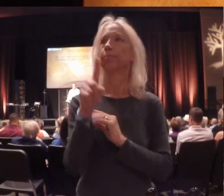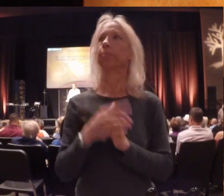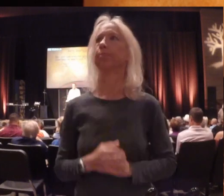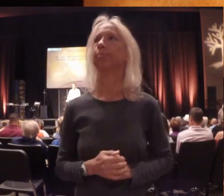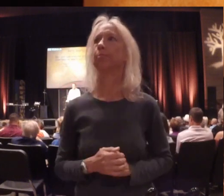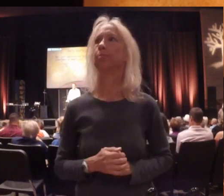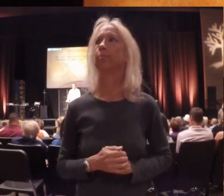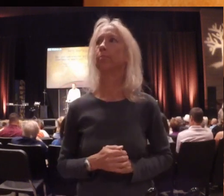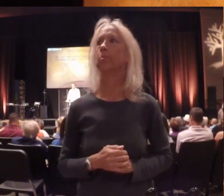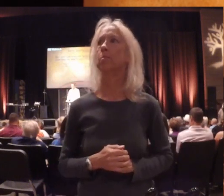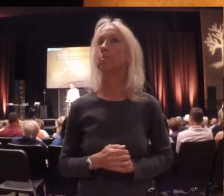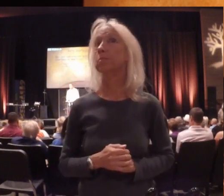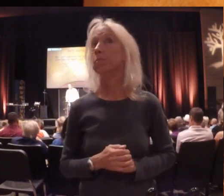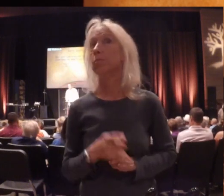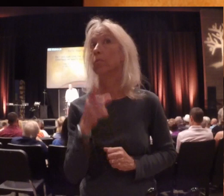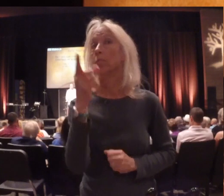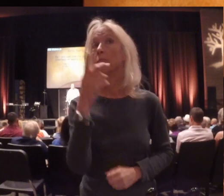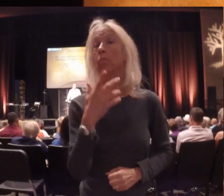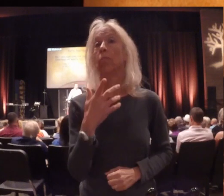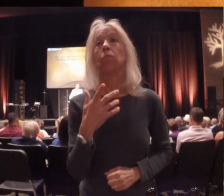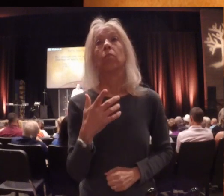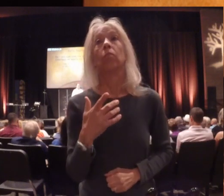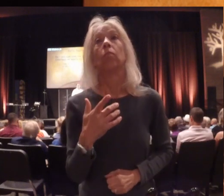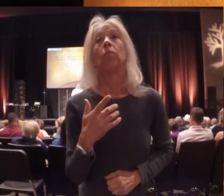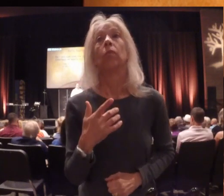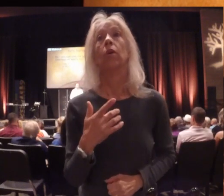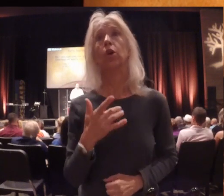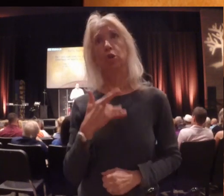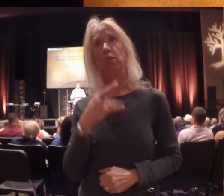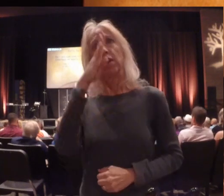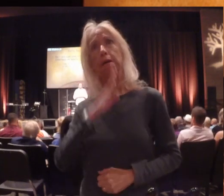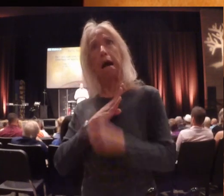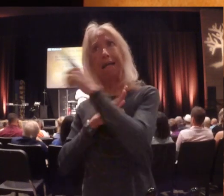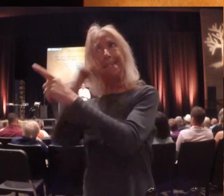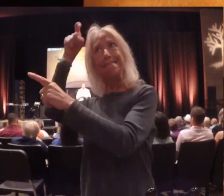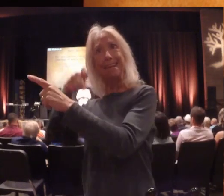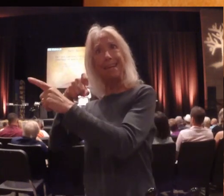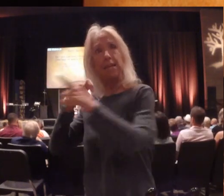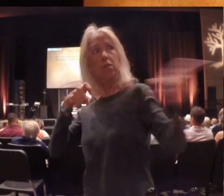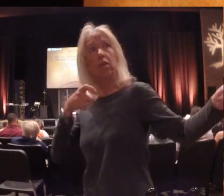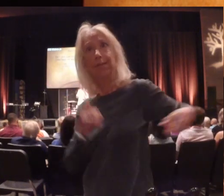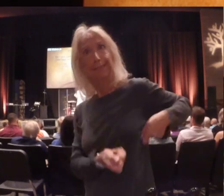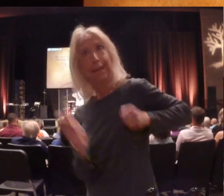So let me ask you something this morning. Do you think that God needed these guys to dig a ditch?